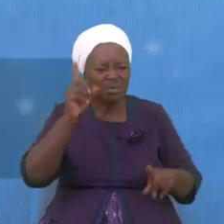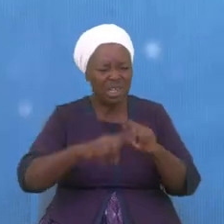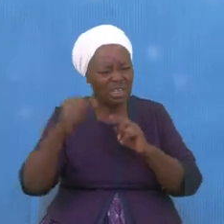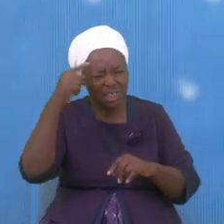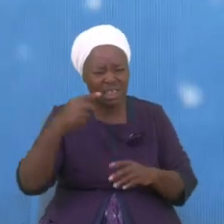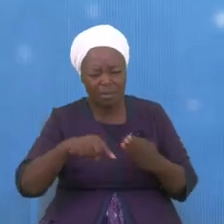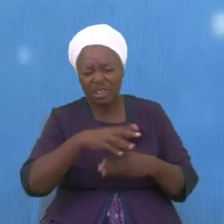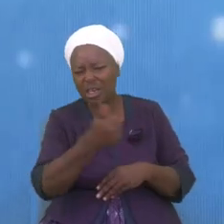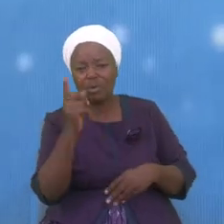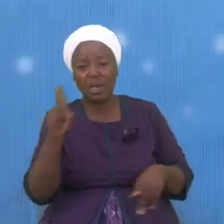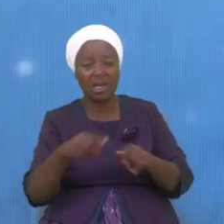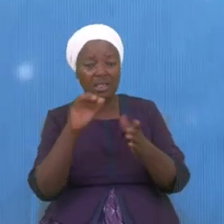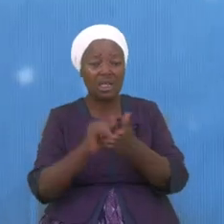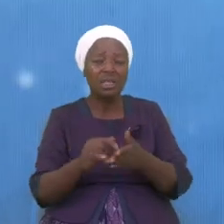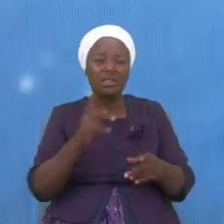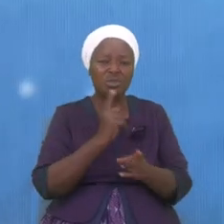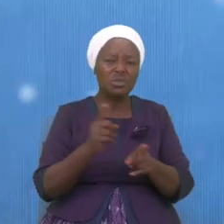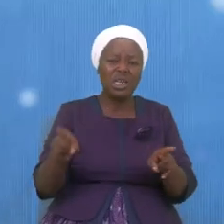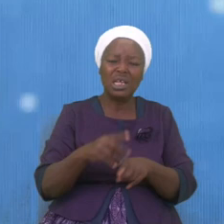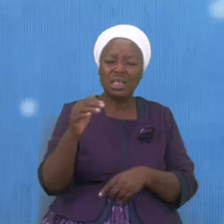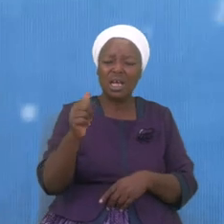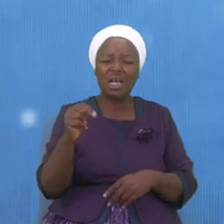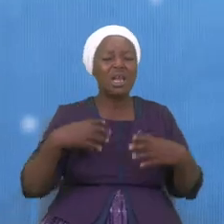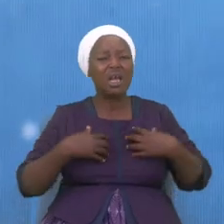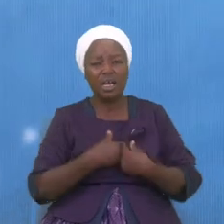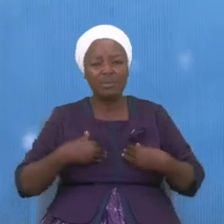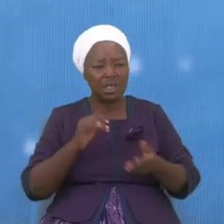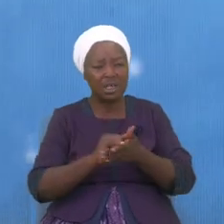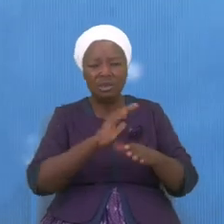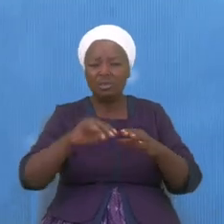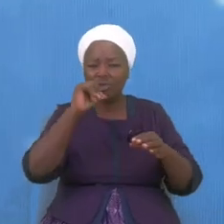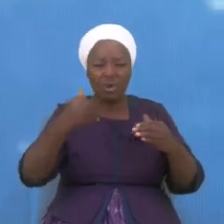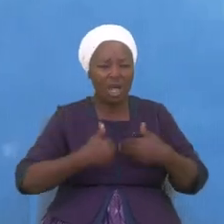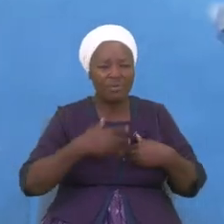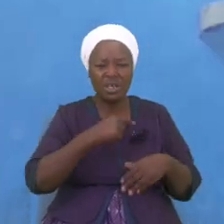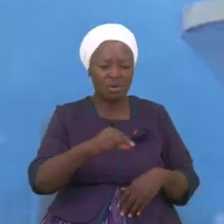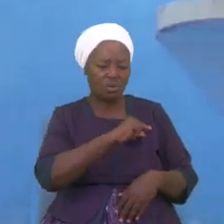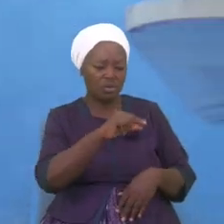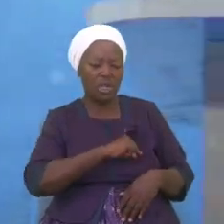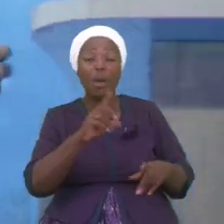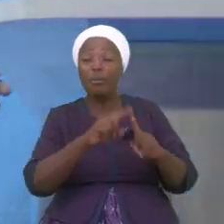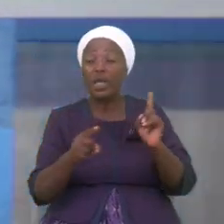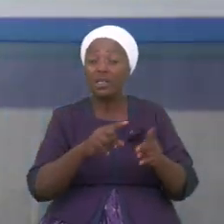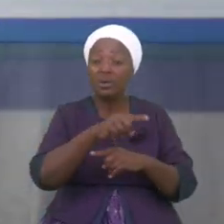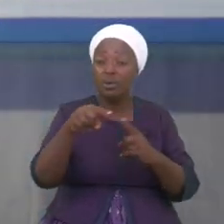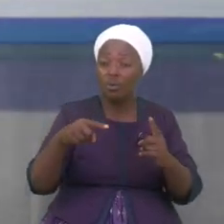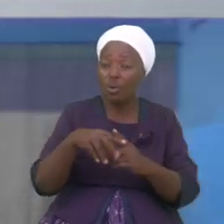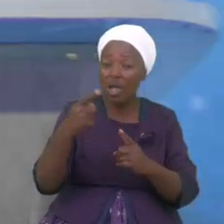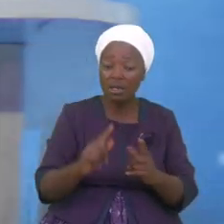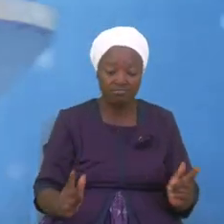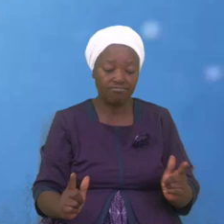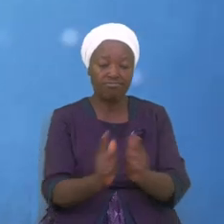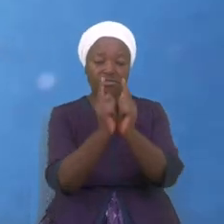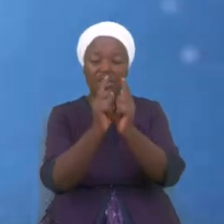like that. It was like a beast, like an animal that did not have any conscience. But when he encountered